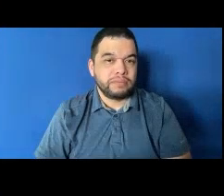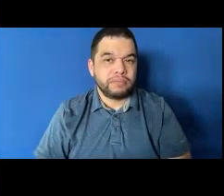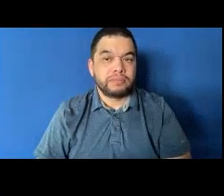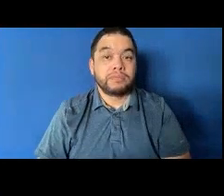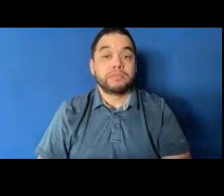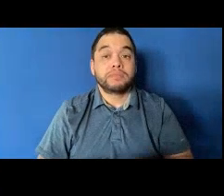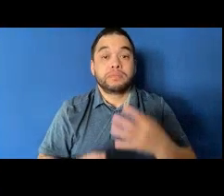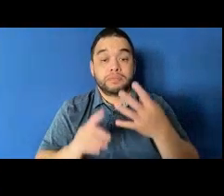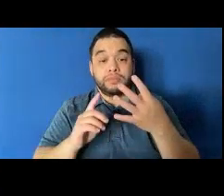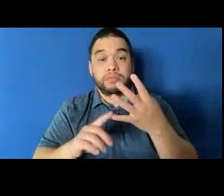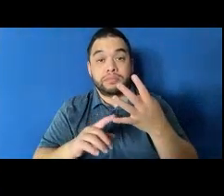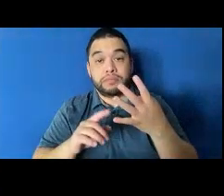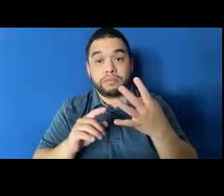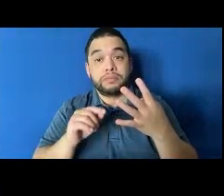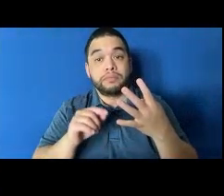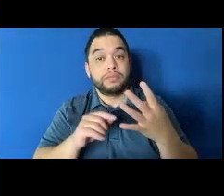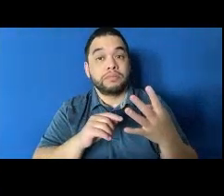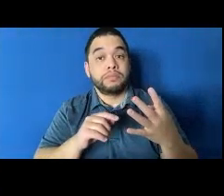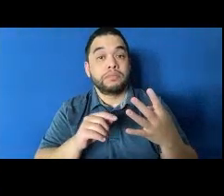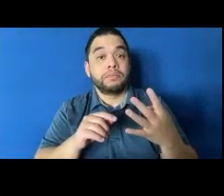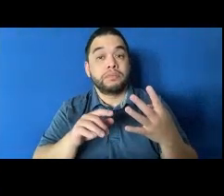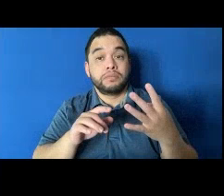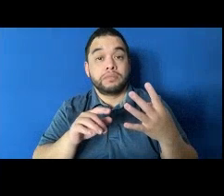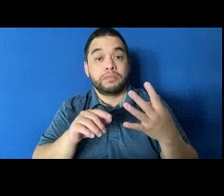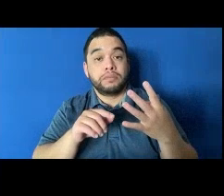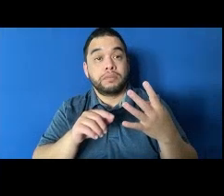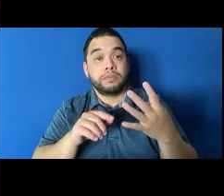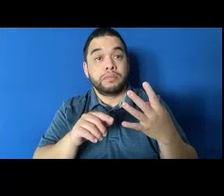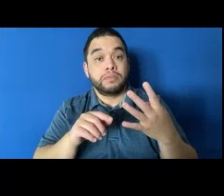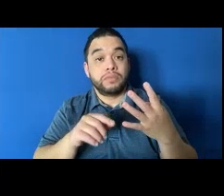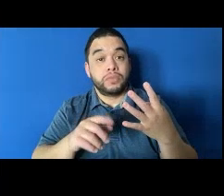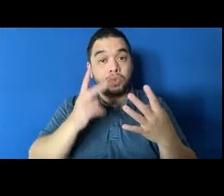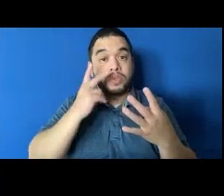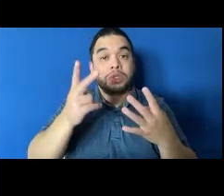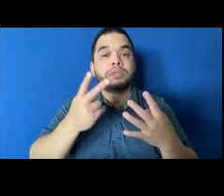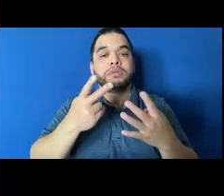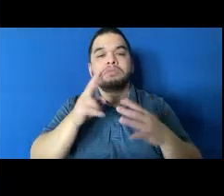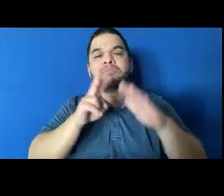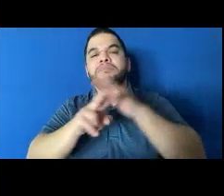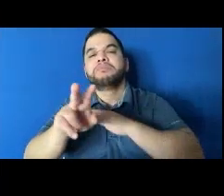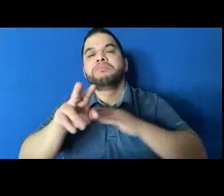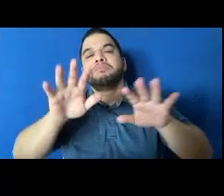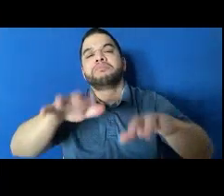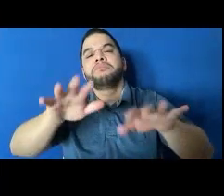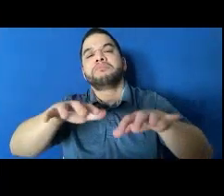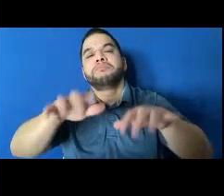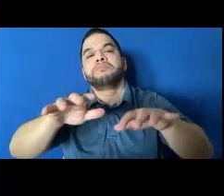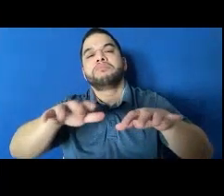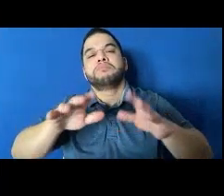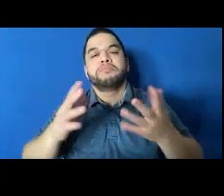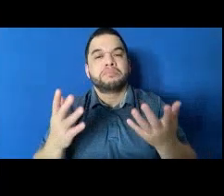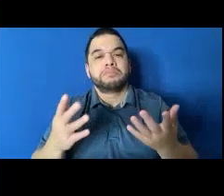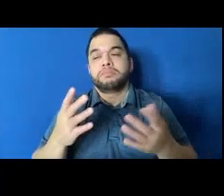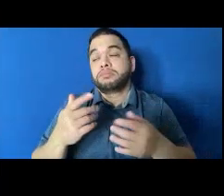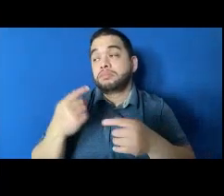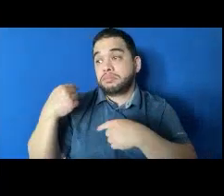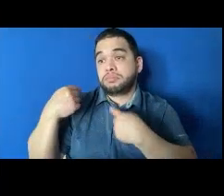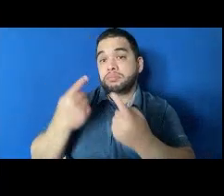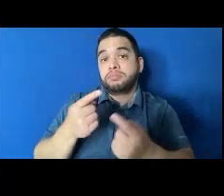The first thing that we see in that tier, we have it set so that you see the rain forecast in